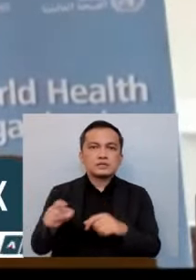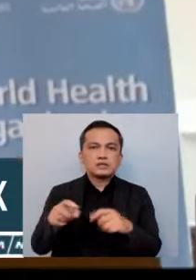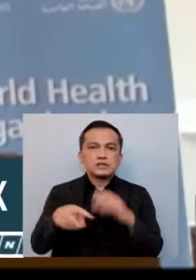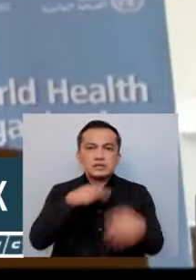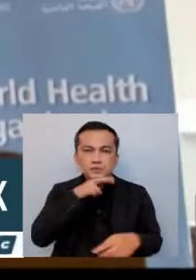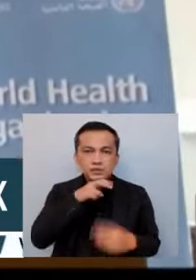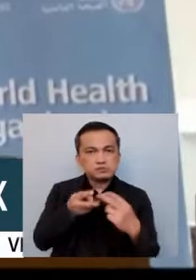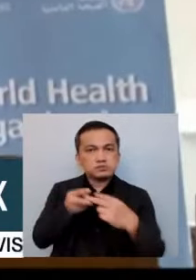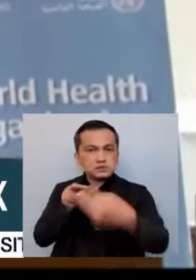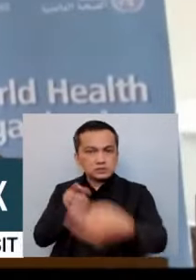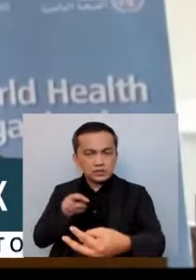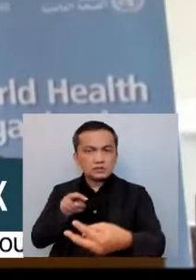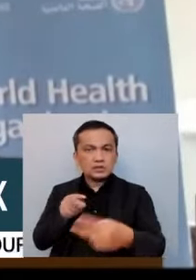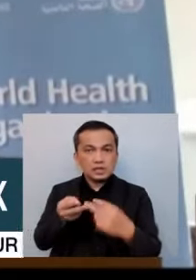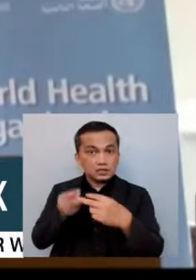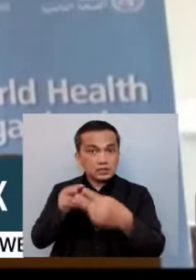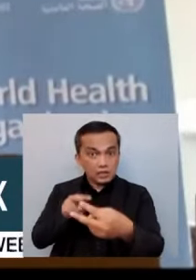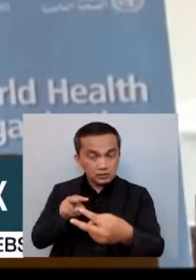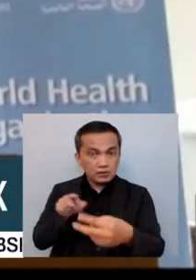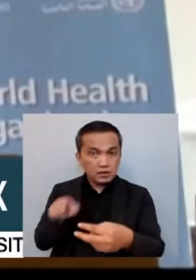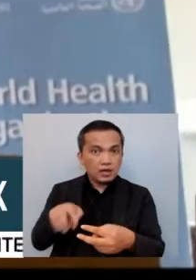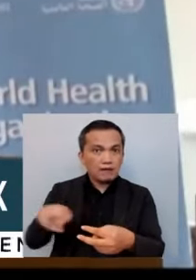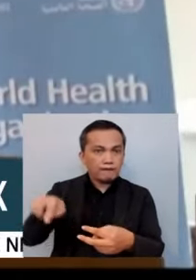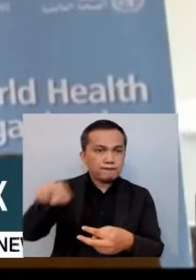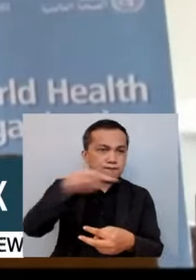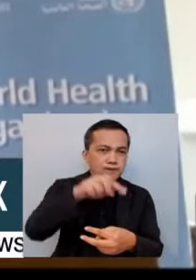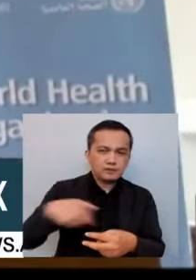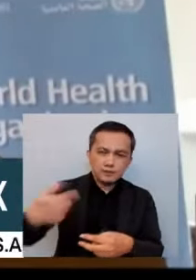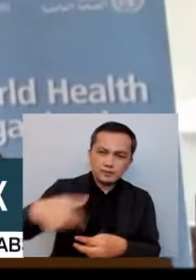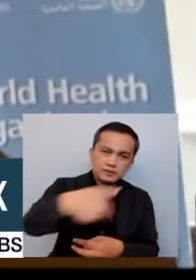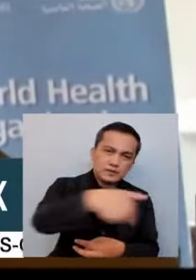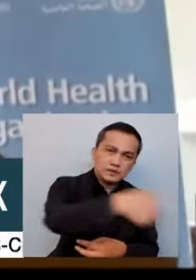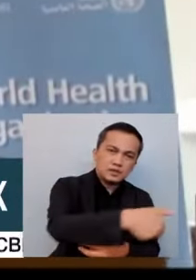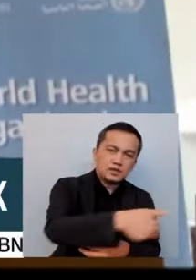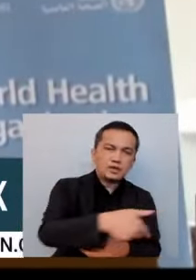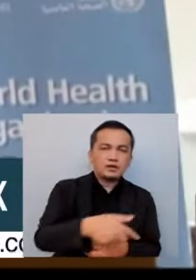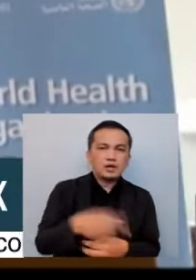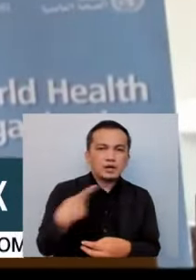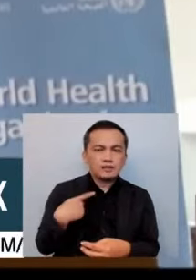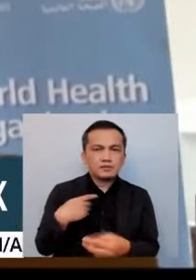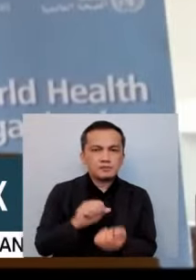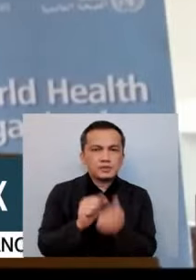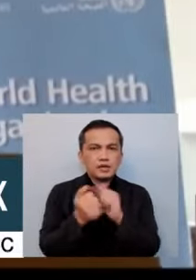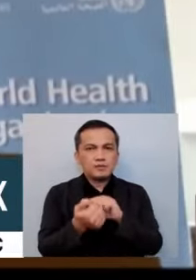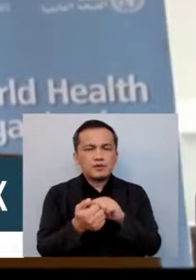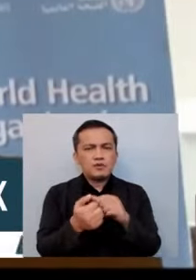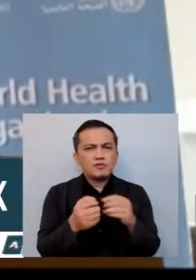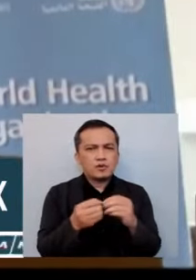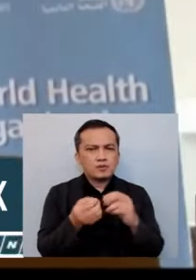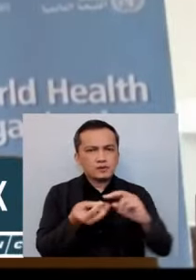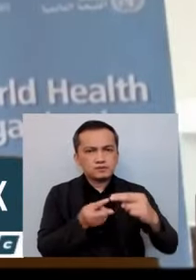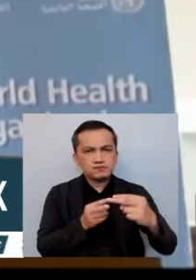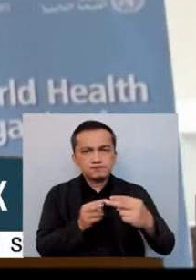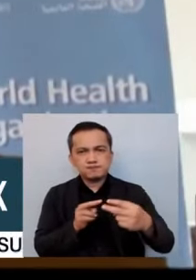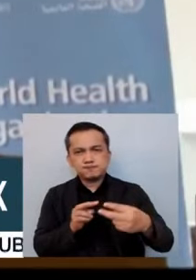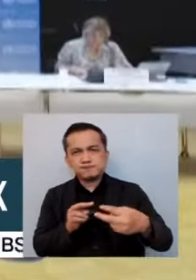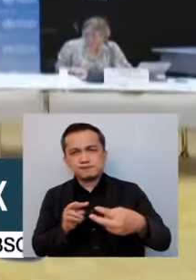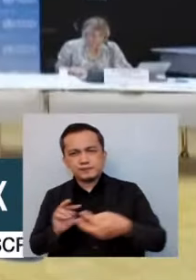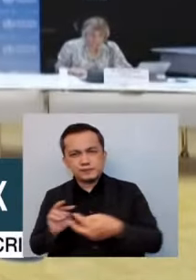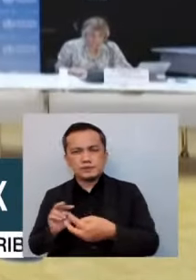species. And in adapting to that new species, it is incentivized to evolve as